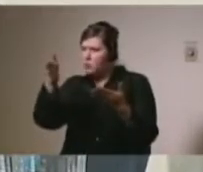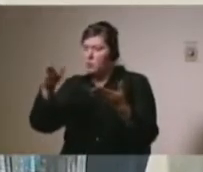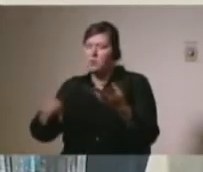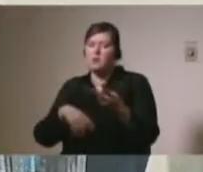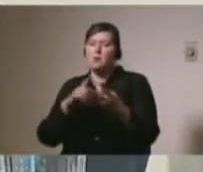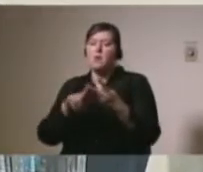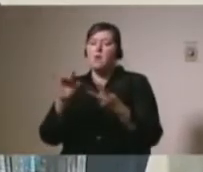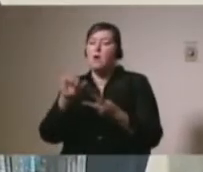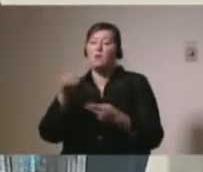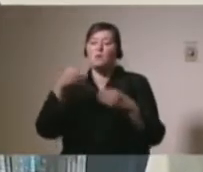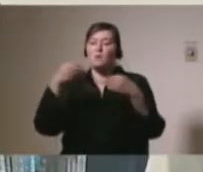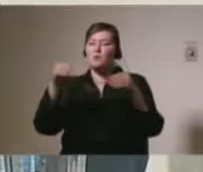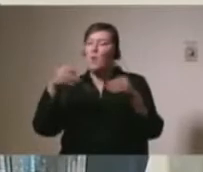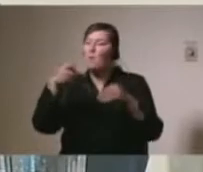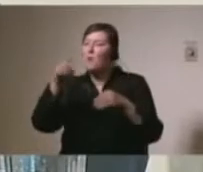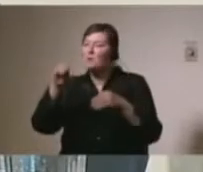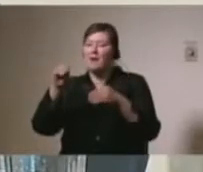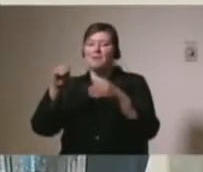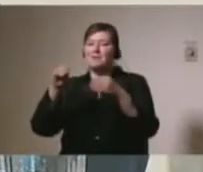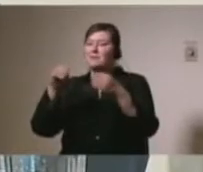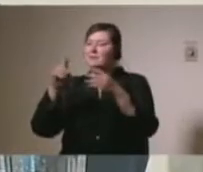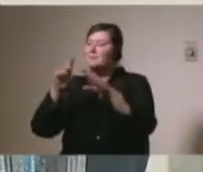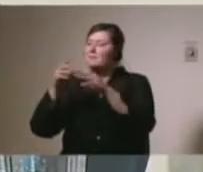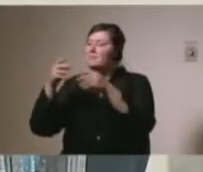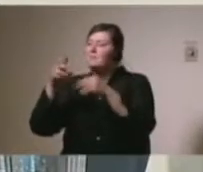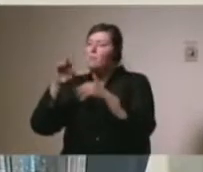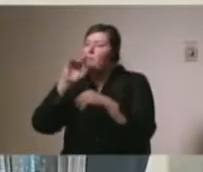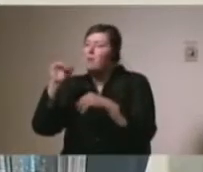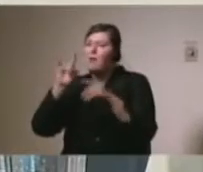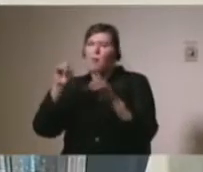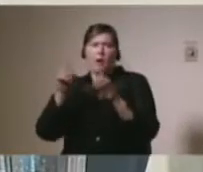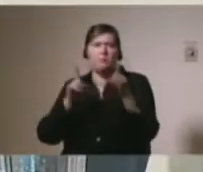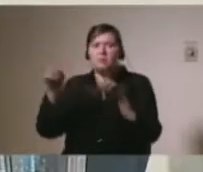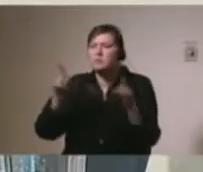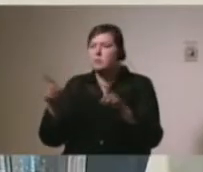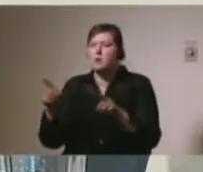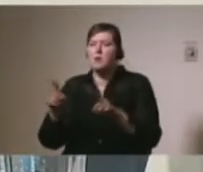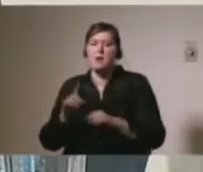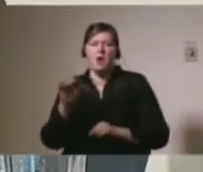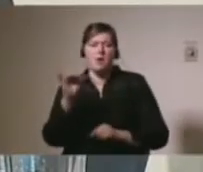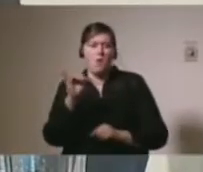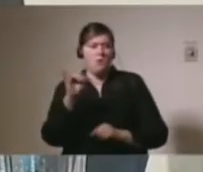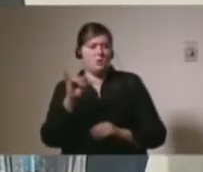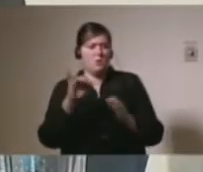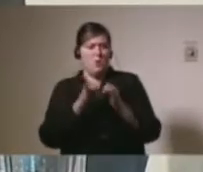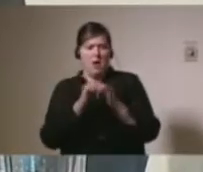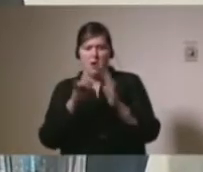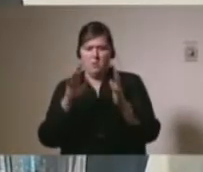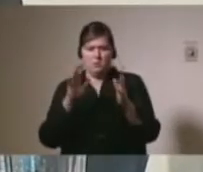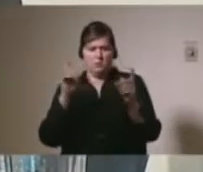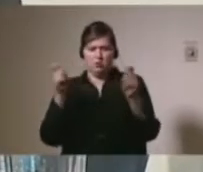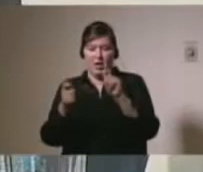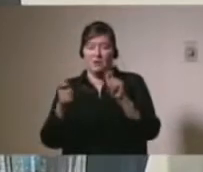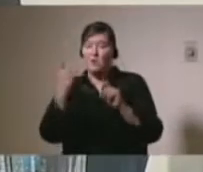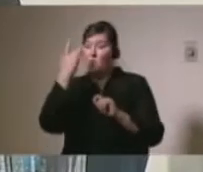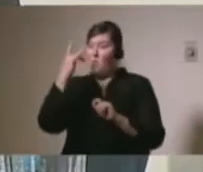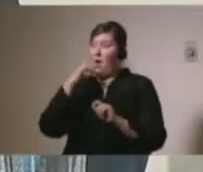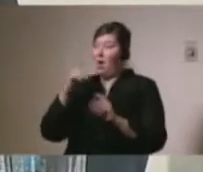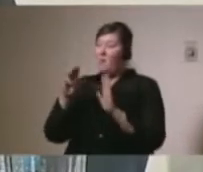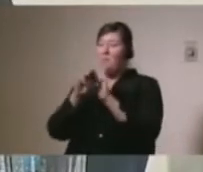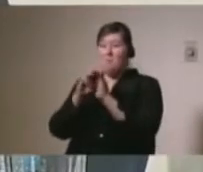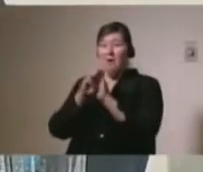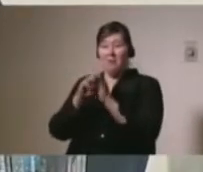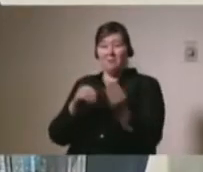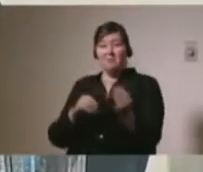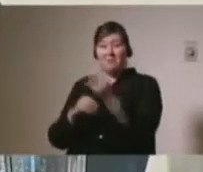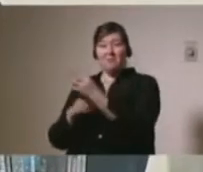the stores network and mail processing, because they are all changing around to suit this new model.